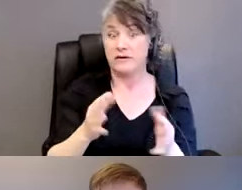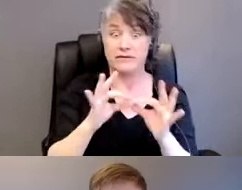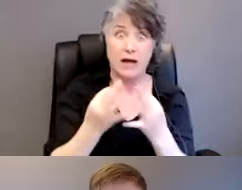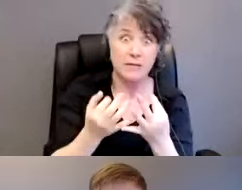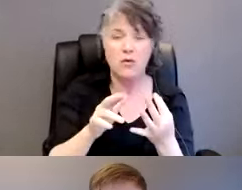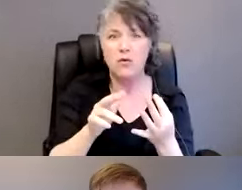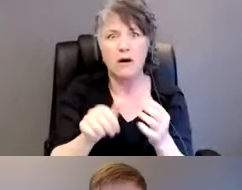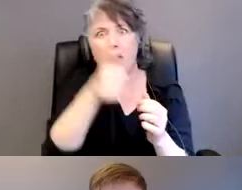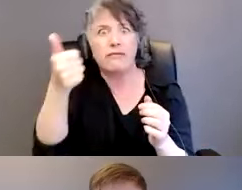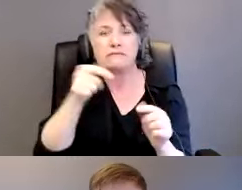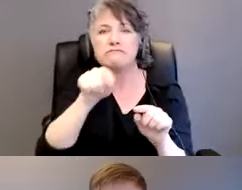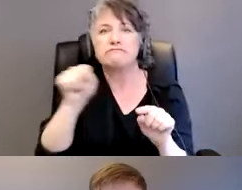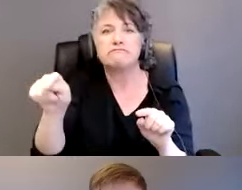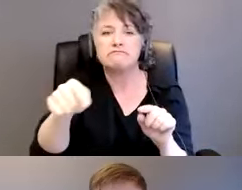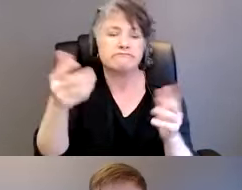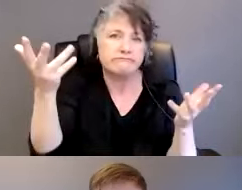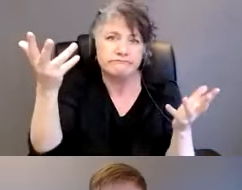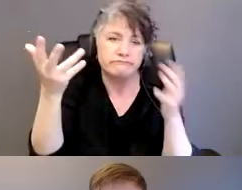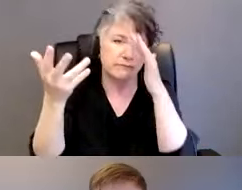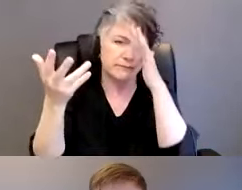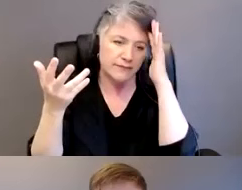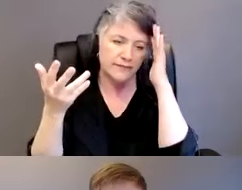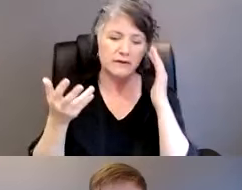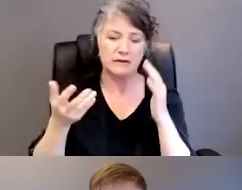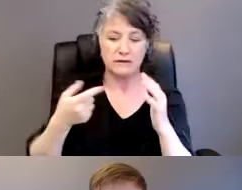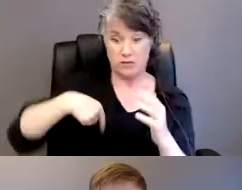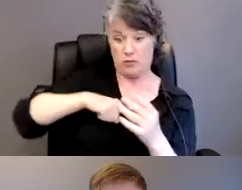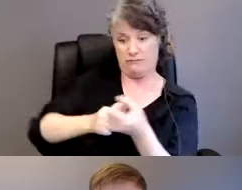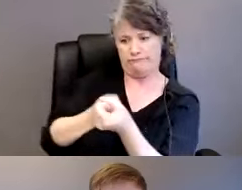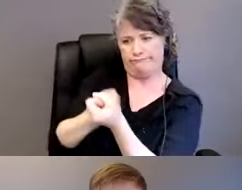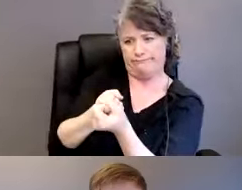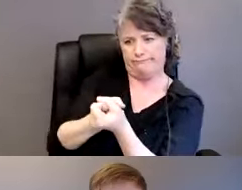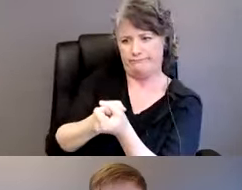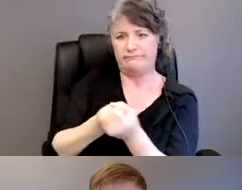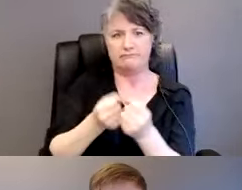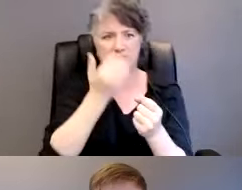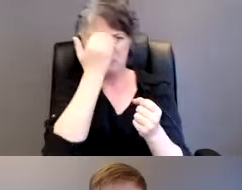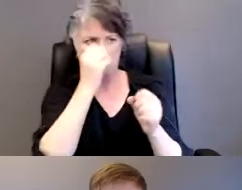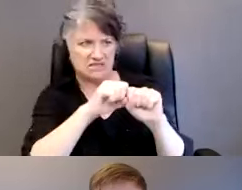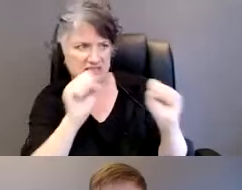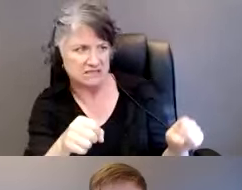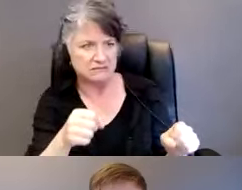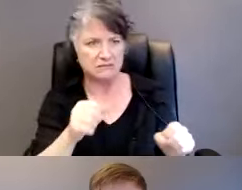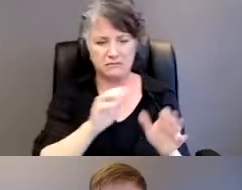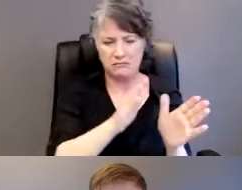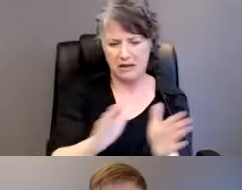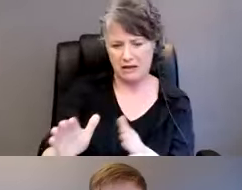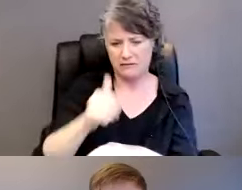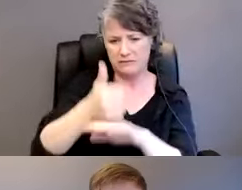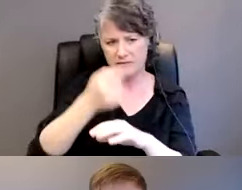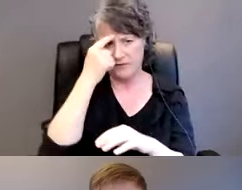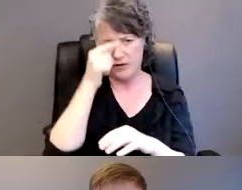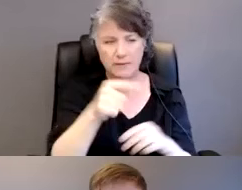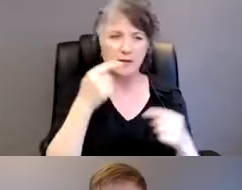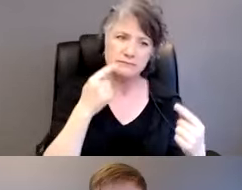member, in order to help to navigate them through the system and set up a plan that works for them. And that requires, of course, ongoing